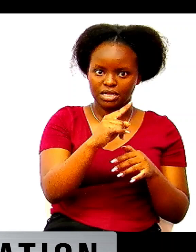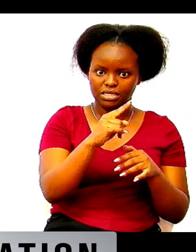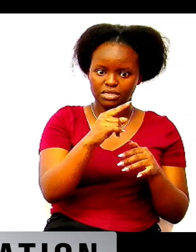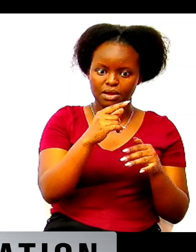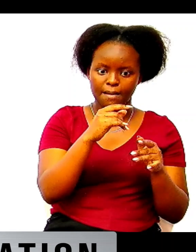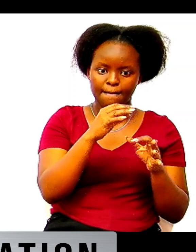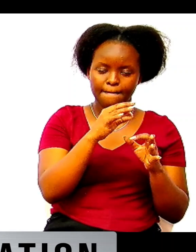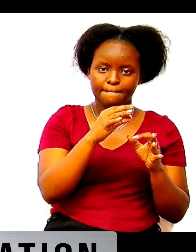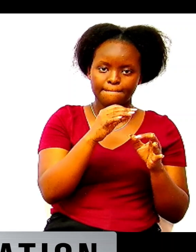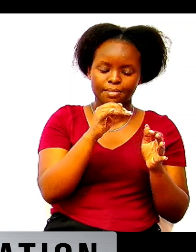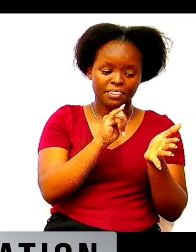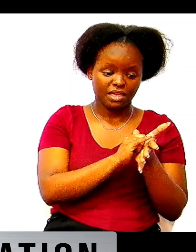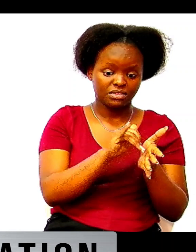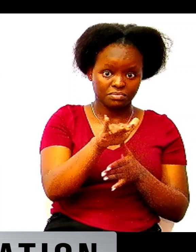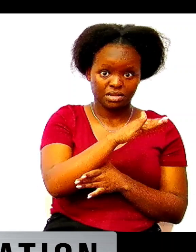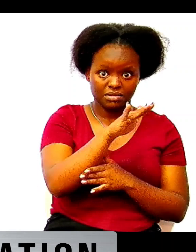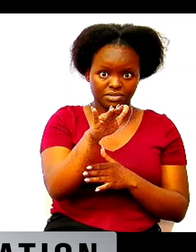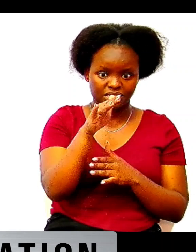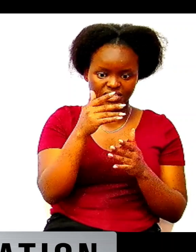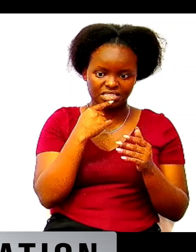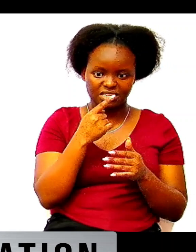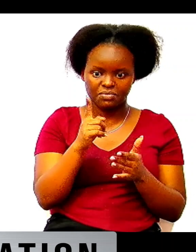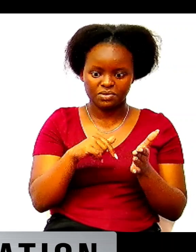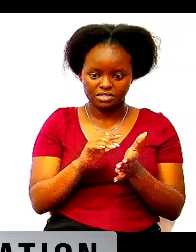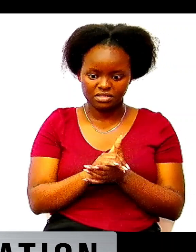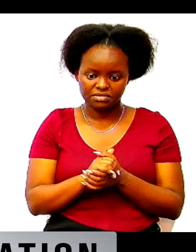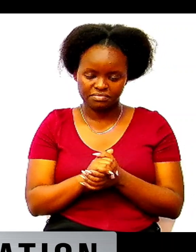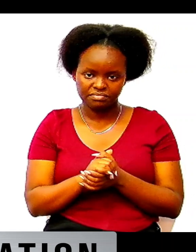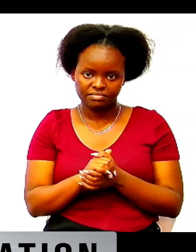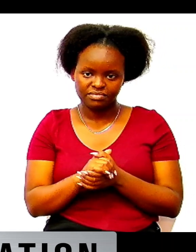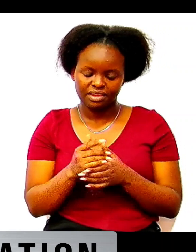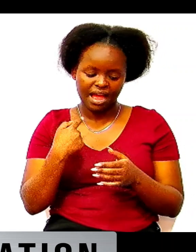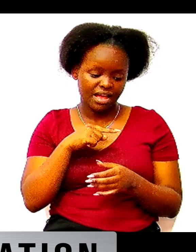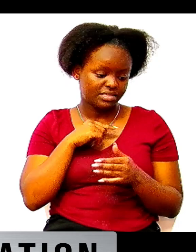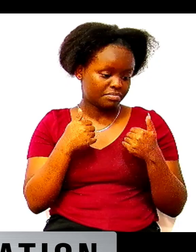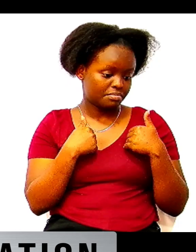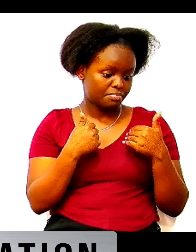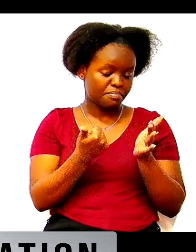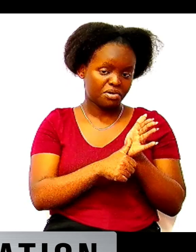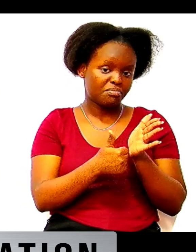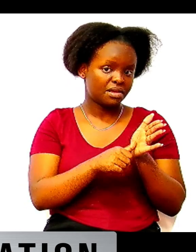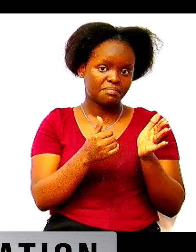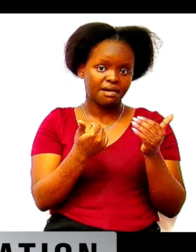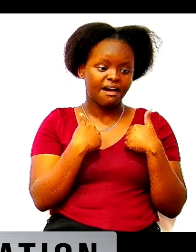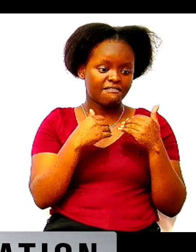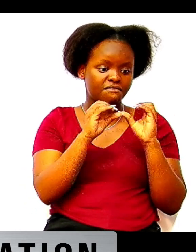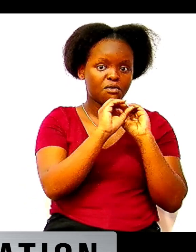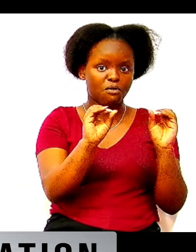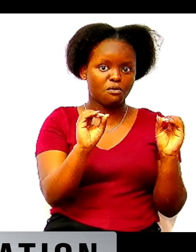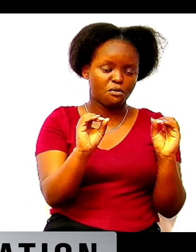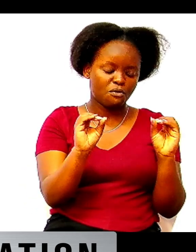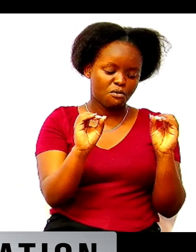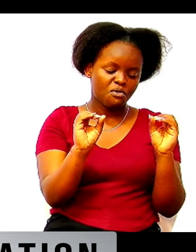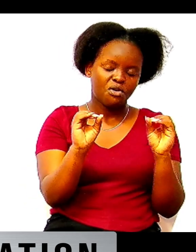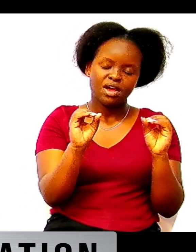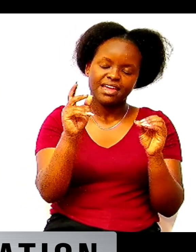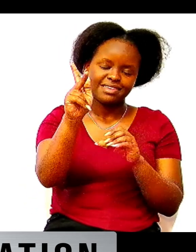particular parliamentarian went ahead to say, hatuna shida na Wakenya wa kawaida.